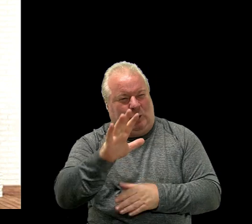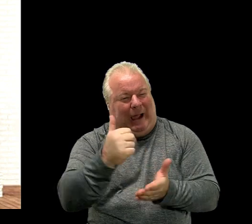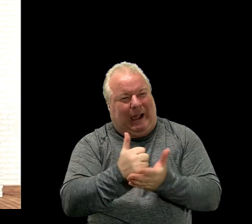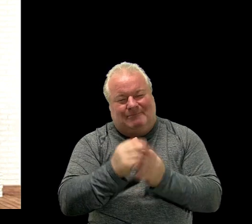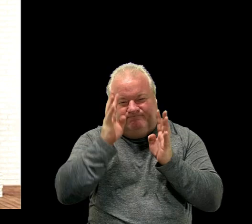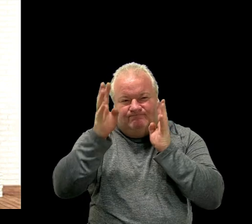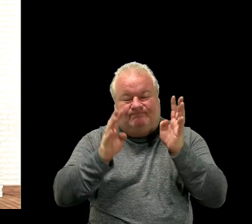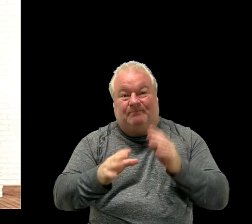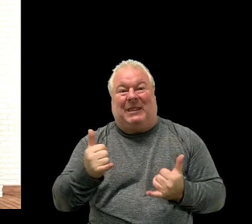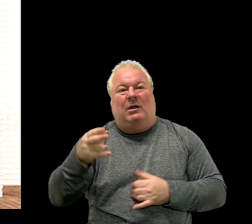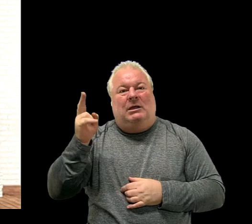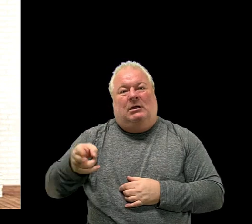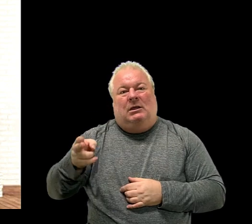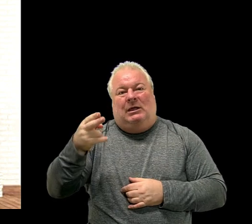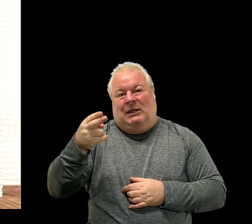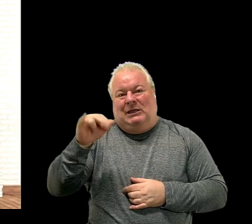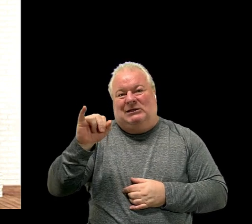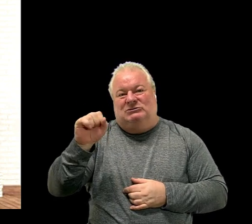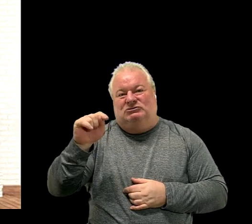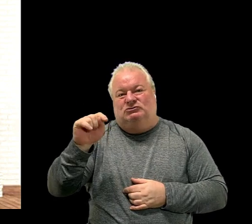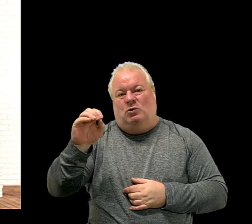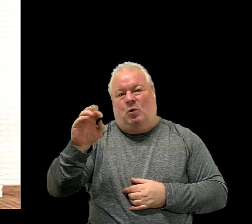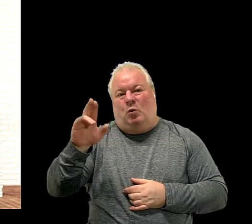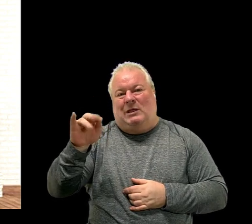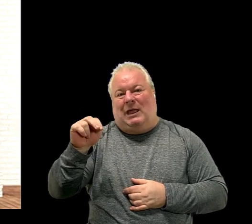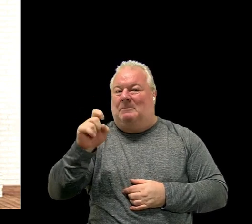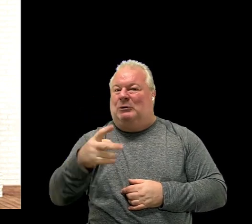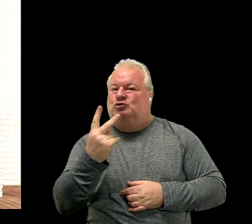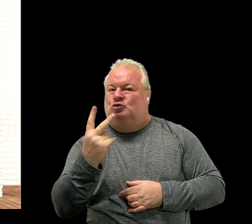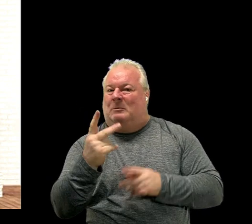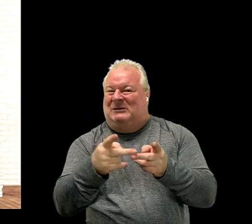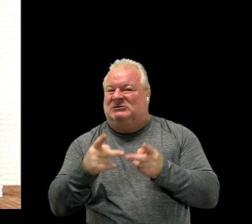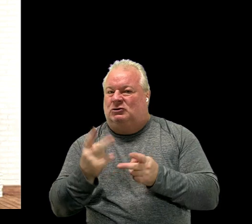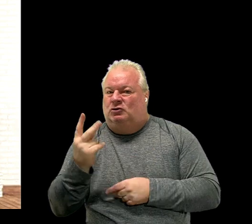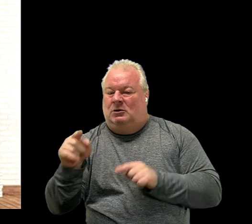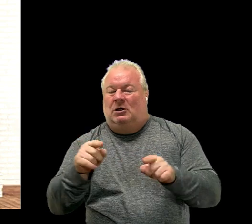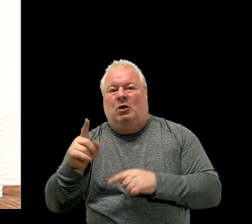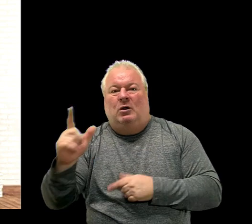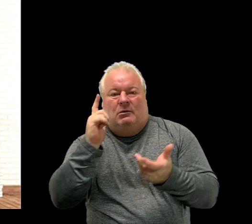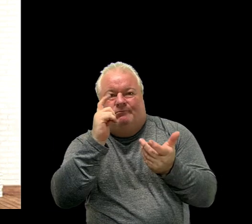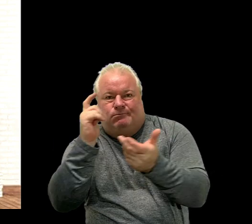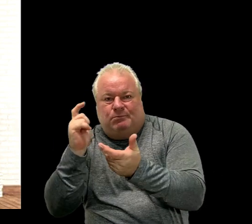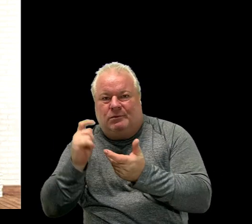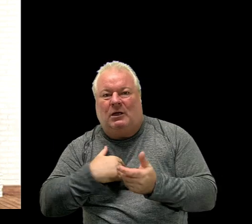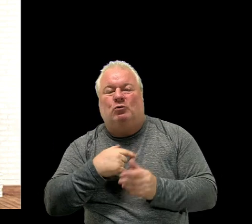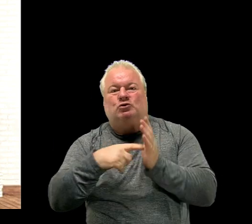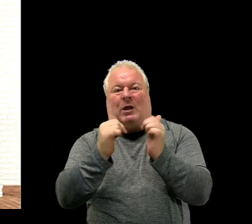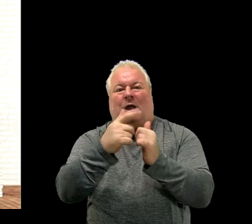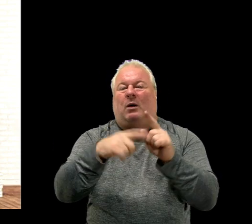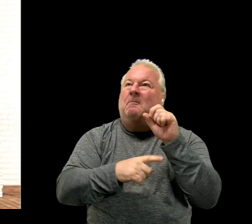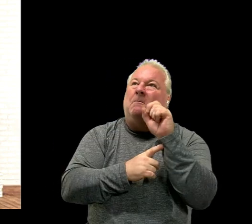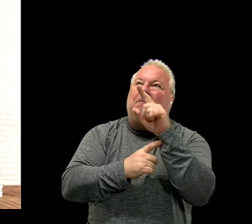Historian, we have two. You are going to help take the pictures. I'm going to show you how to upload the